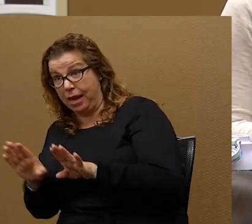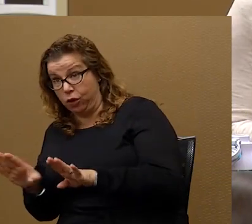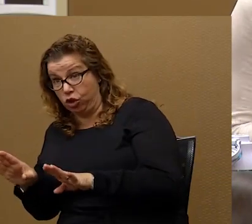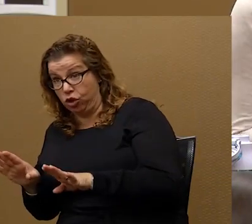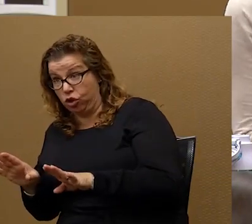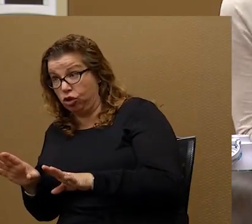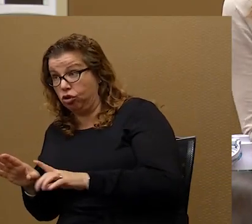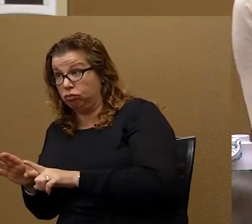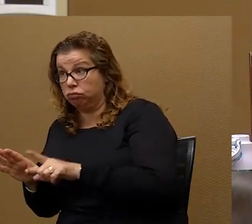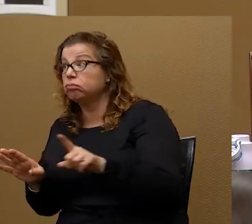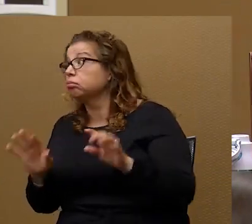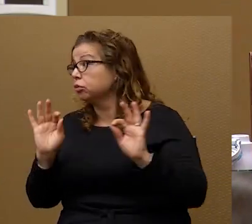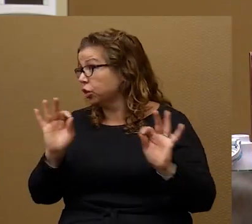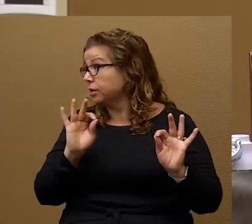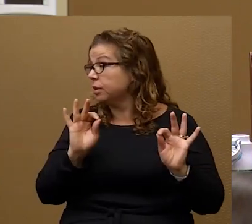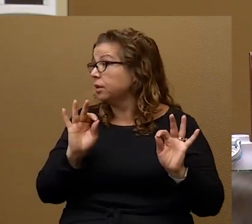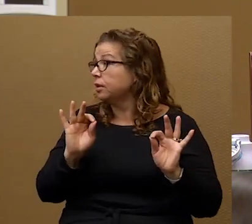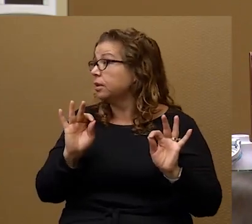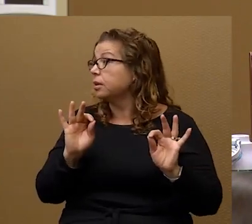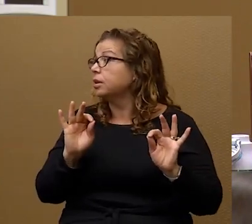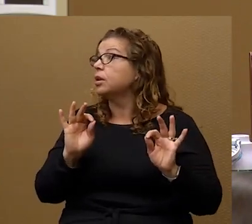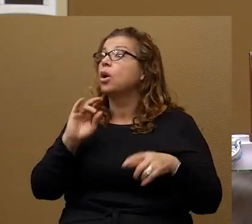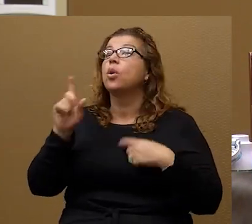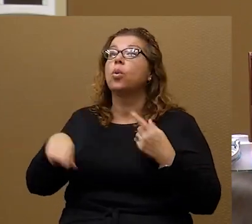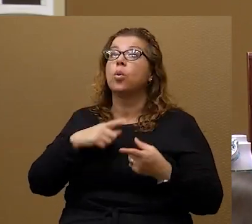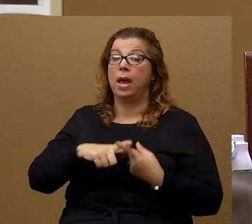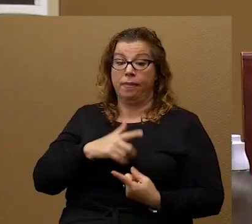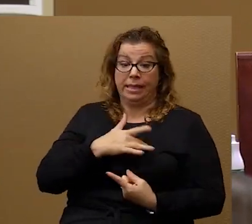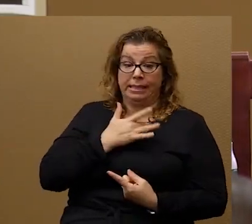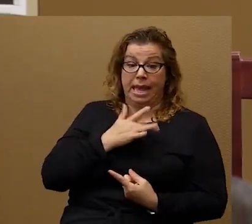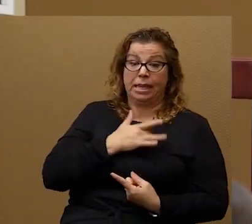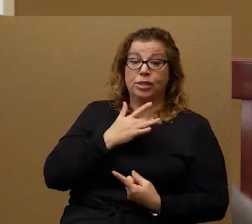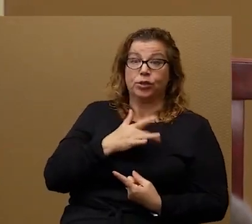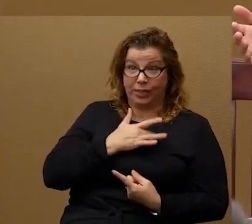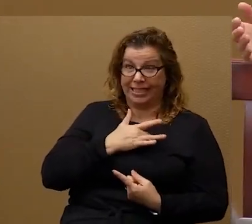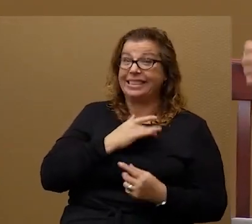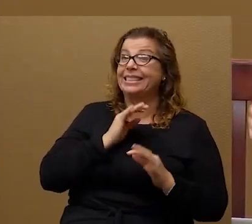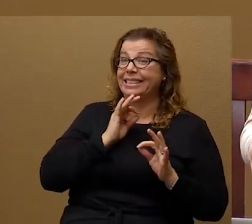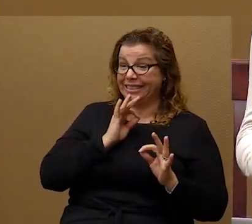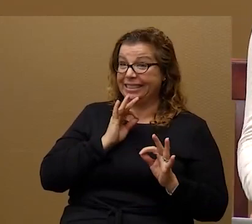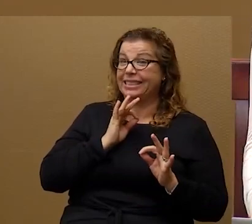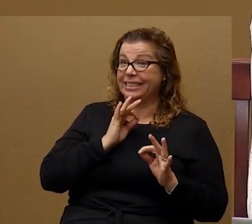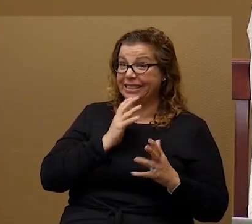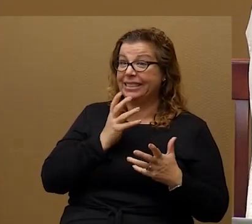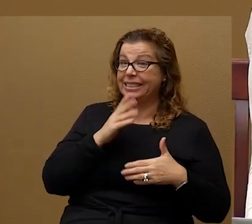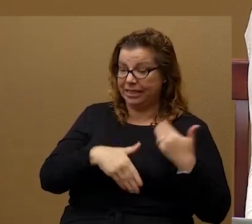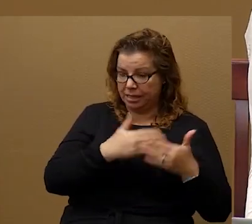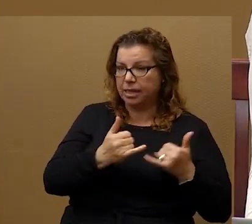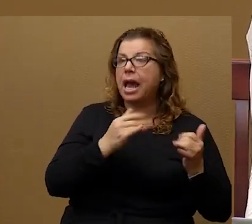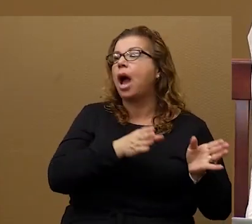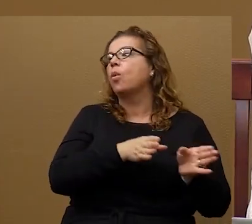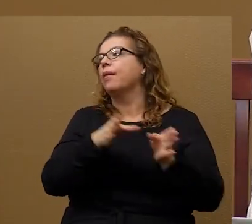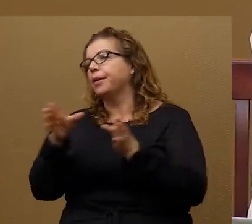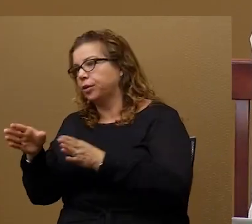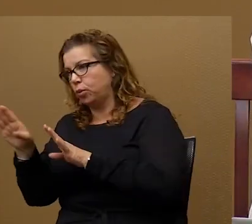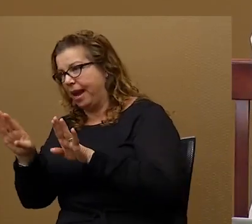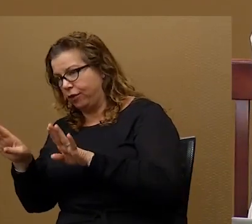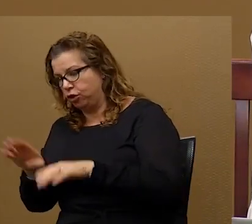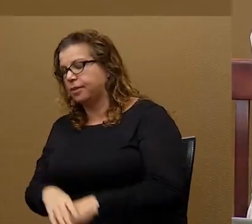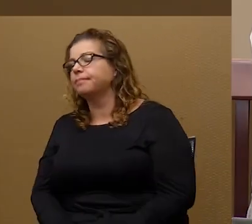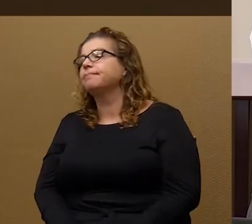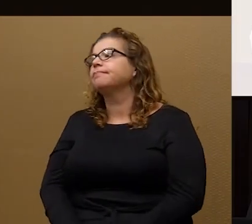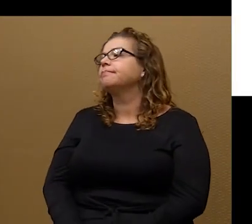Good? Okay. So once you have the sensory figured out, then we can move into behavior.